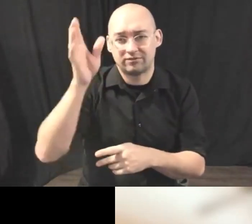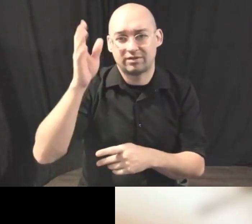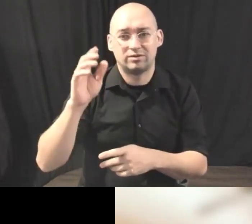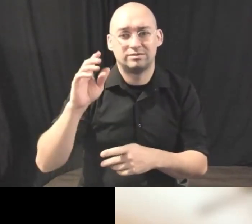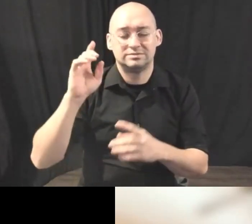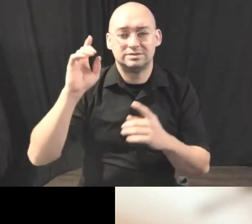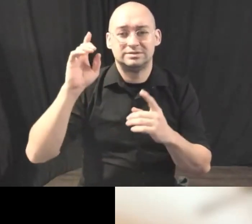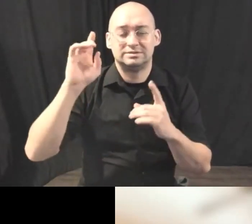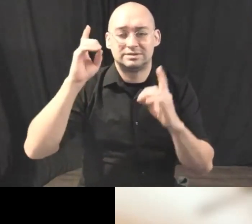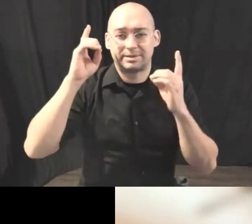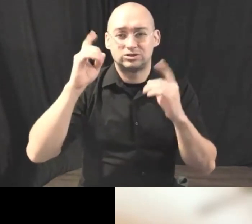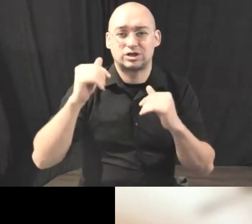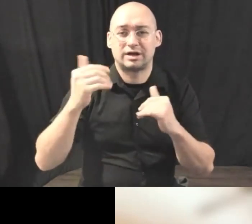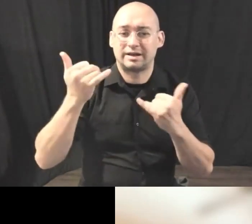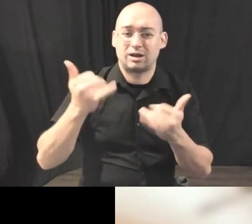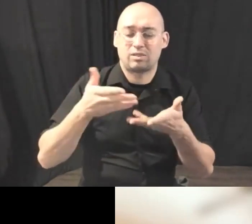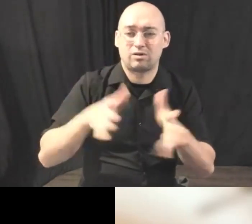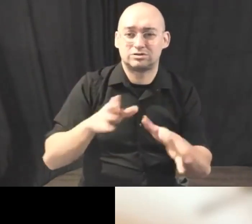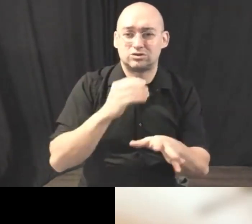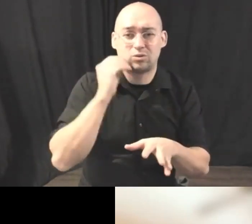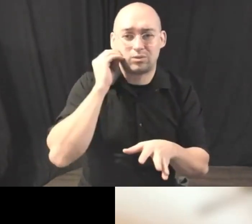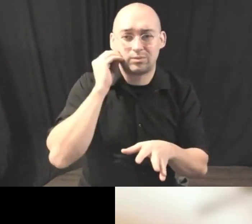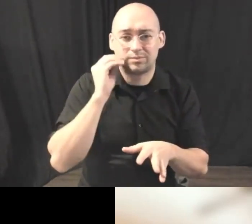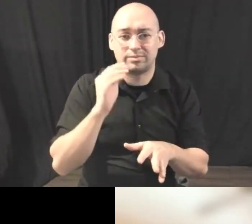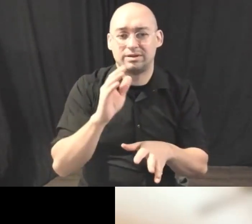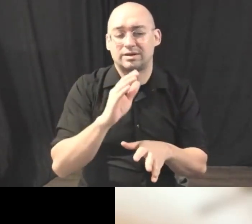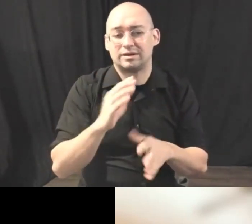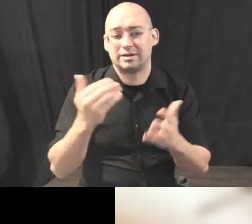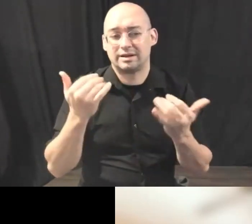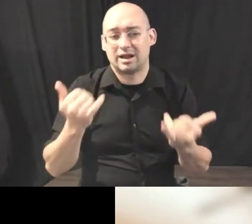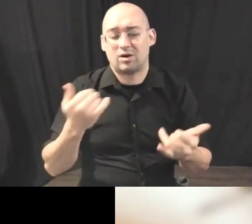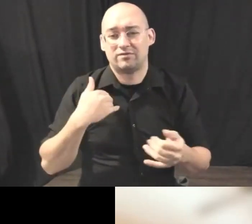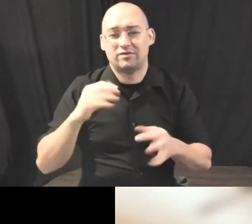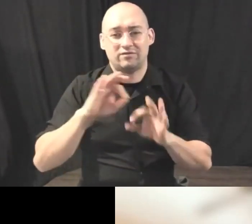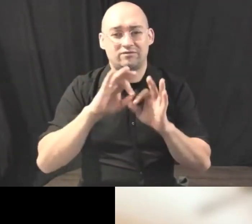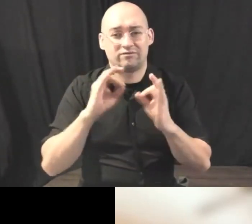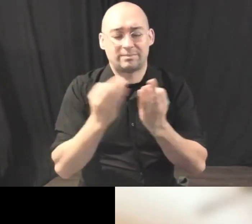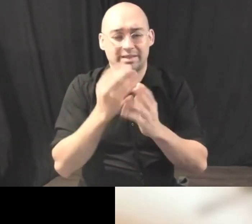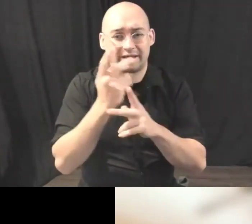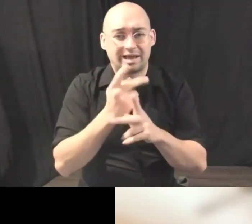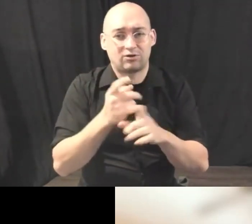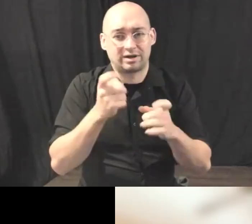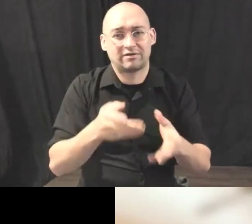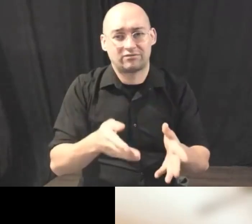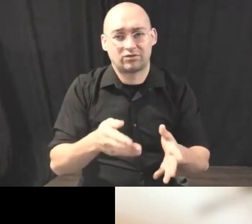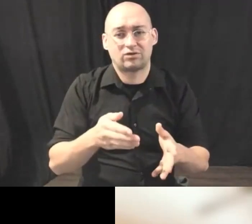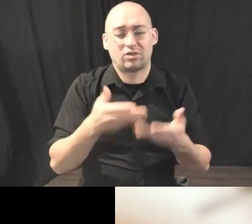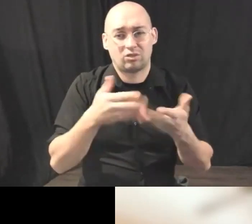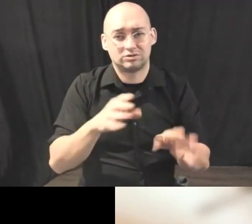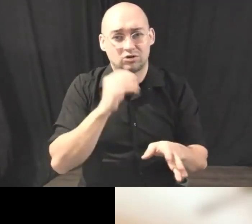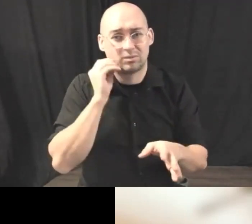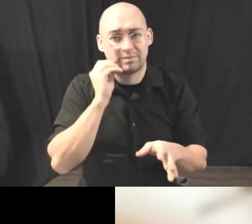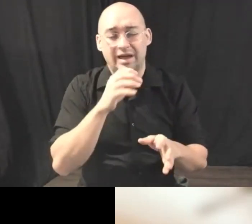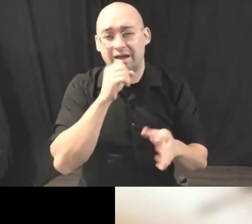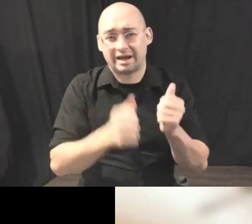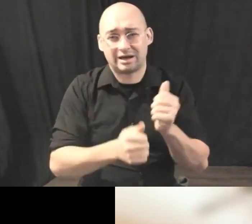they've now lost their home. And so you've got a family caregiver that's lost their home, you have a aging family member with dementia or